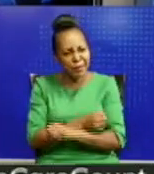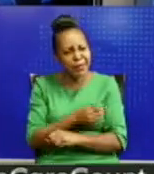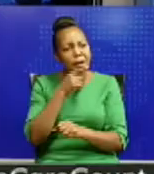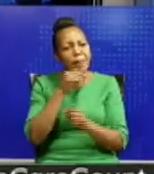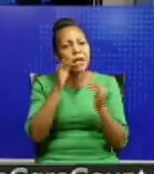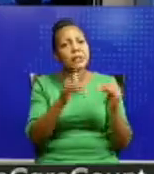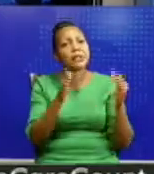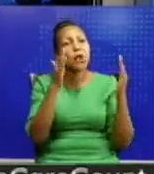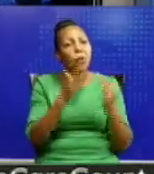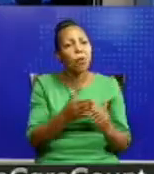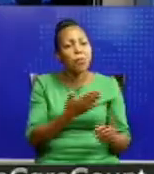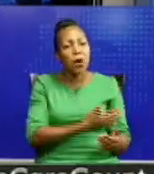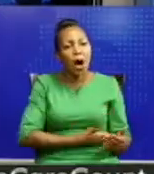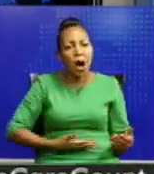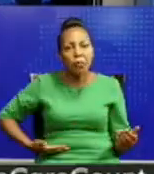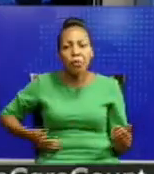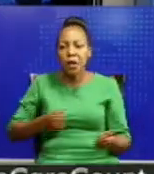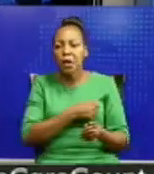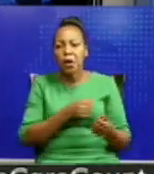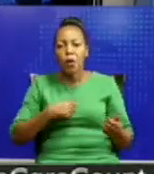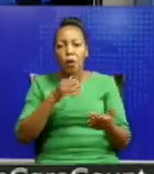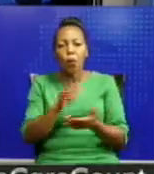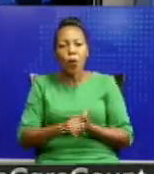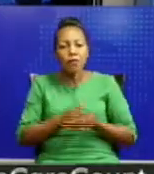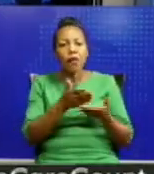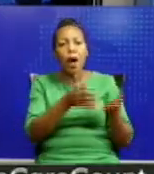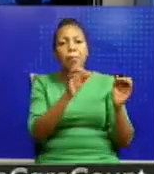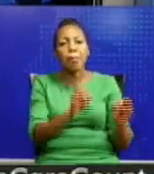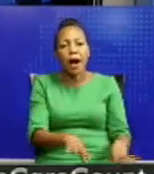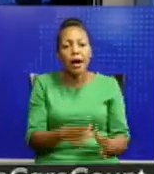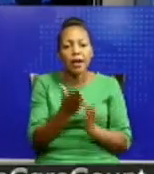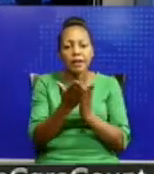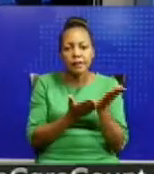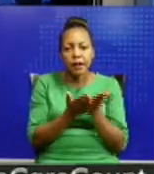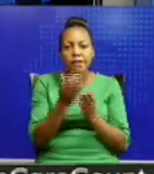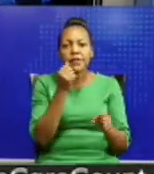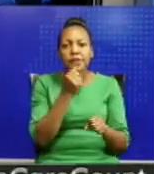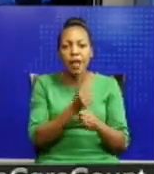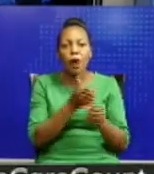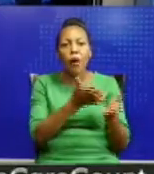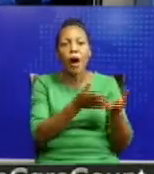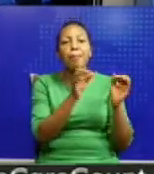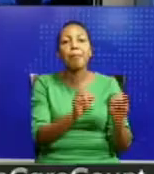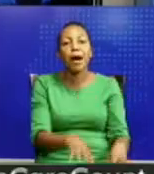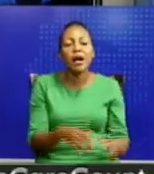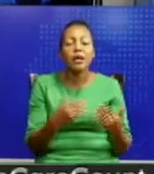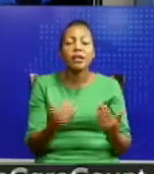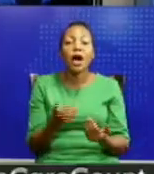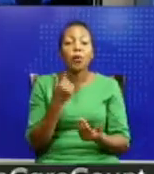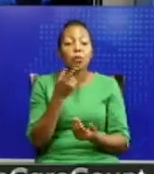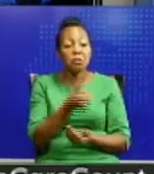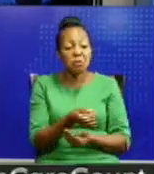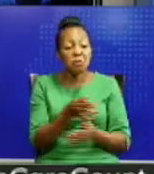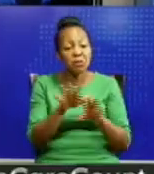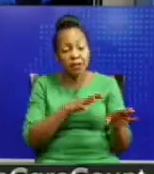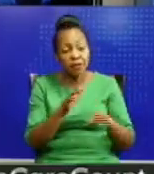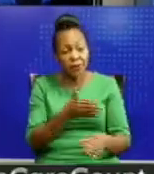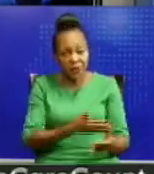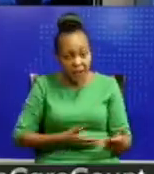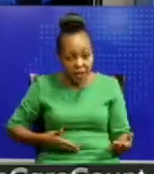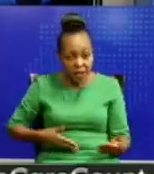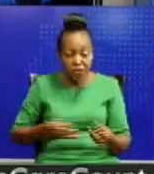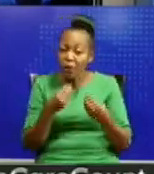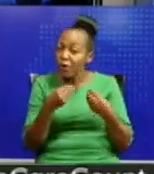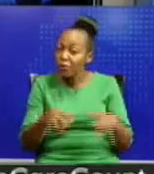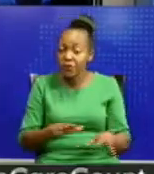a certain time when maybe your wife is not there or you don't have a maid. You can't go and cook it. So who is you are losing? Again,